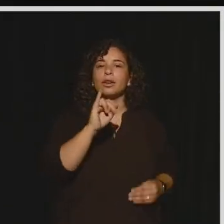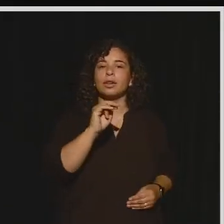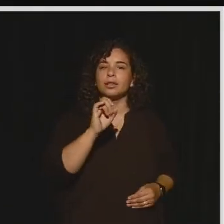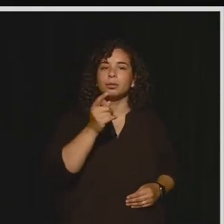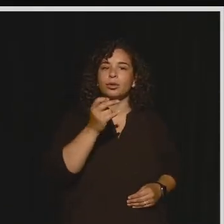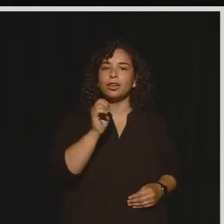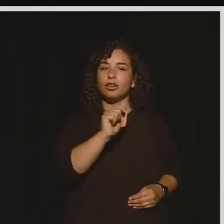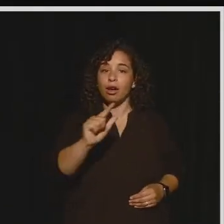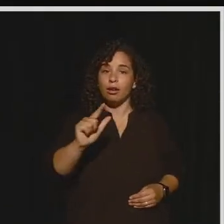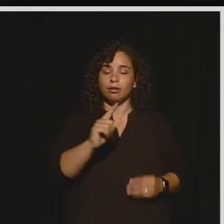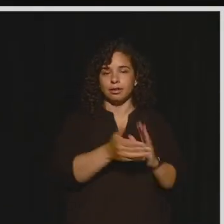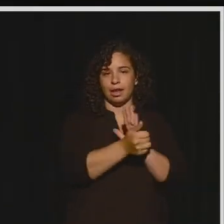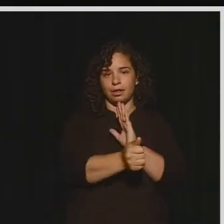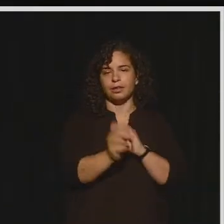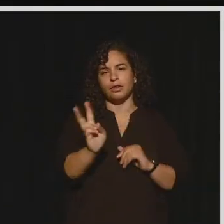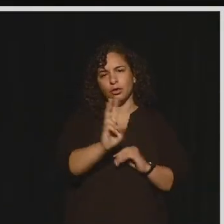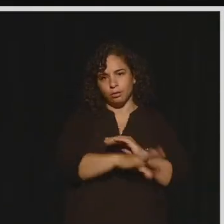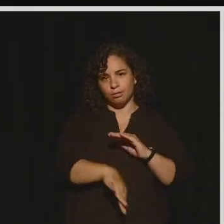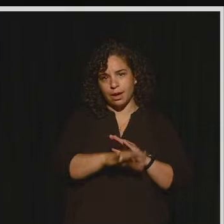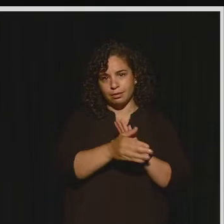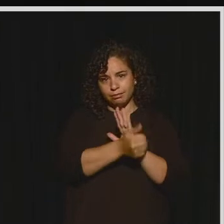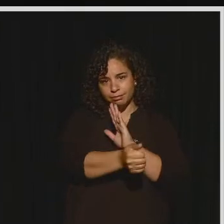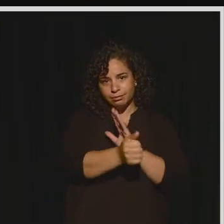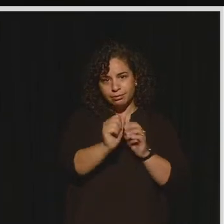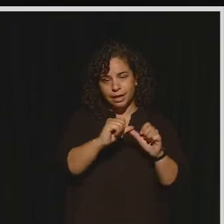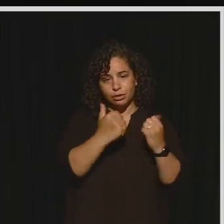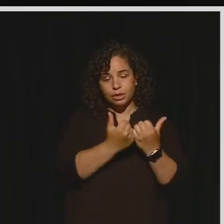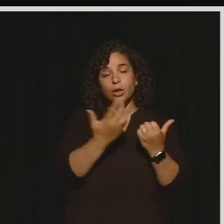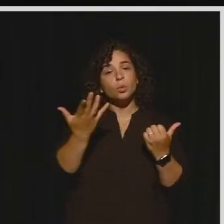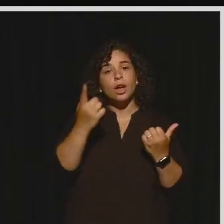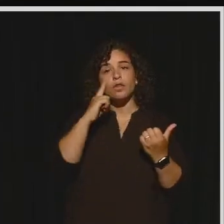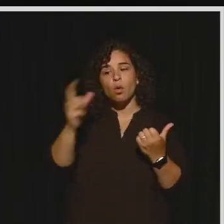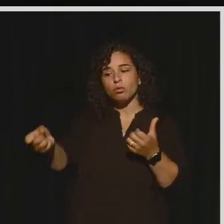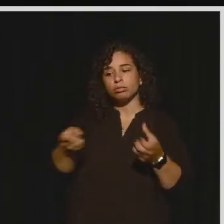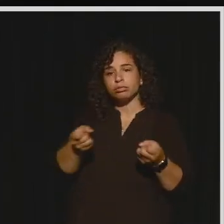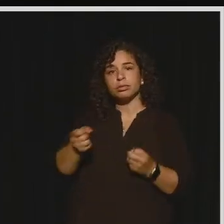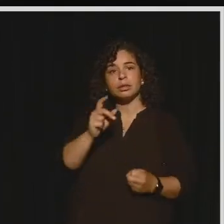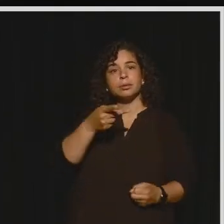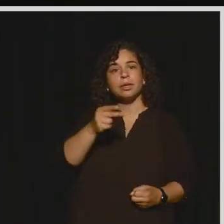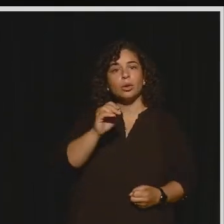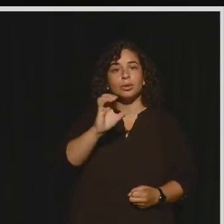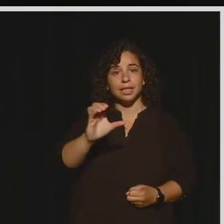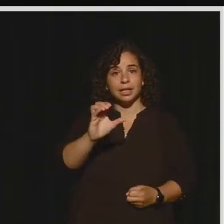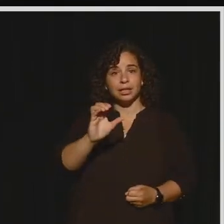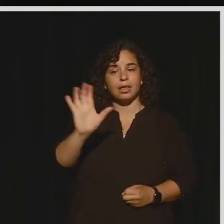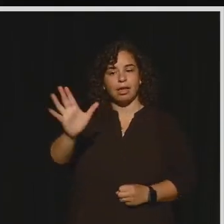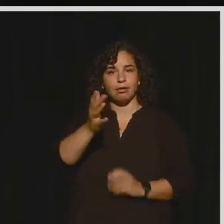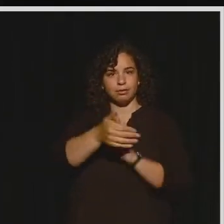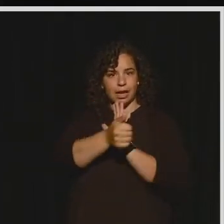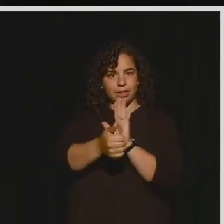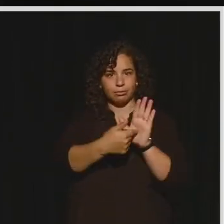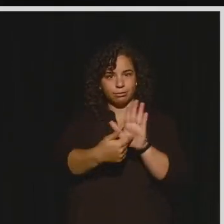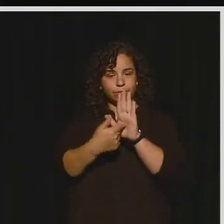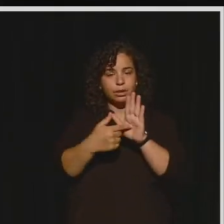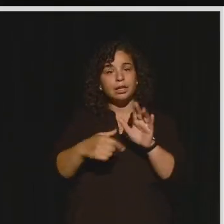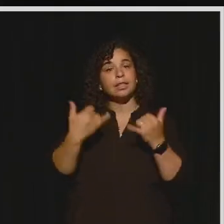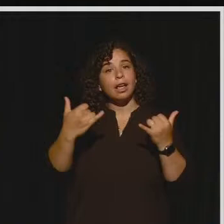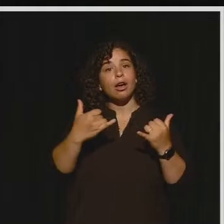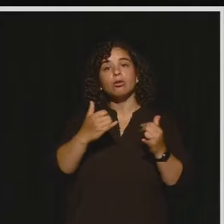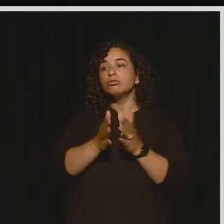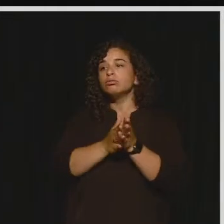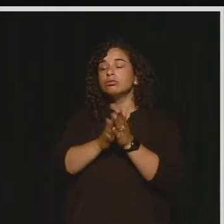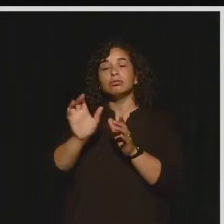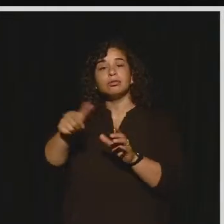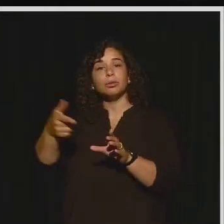a Vancouver-based talent agency that focuses on representing POC talents, and now he's looking to pursue a career